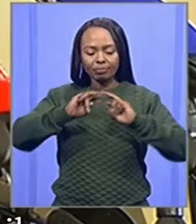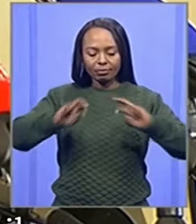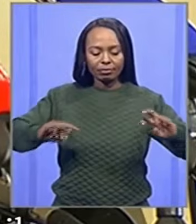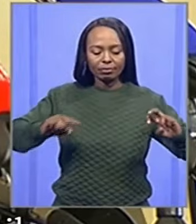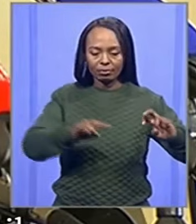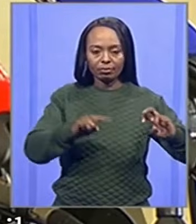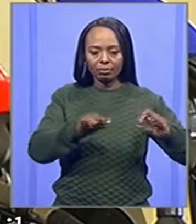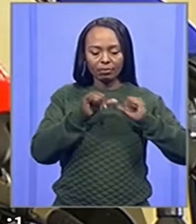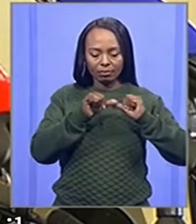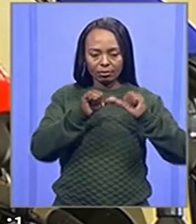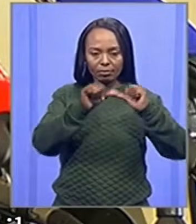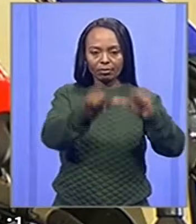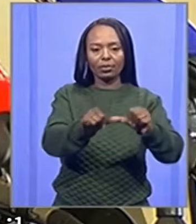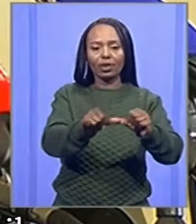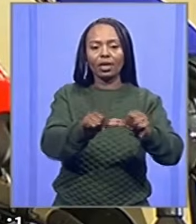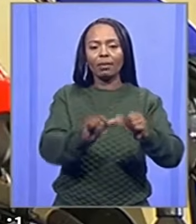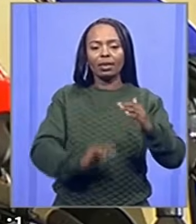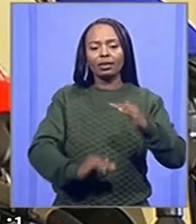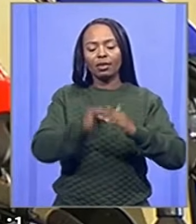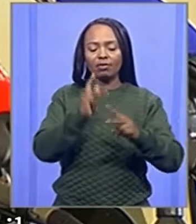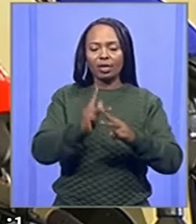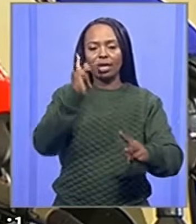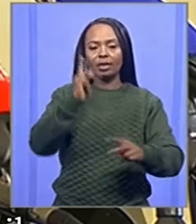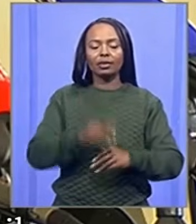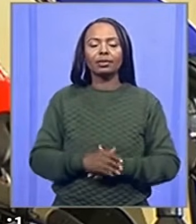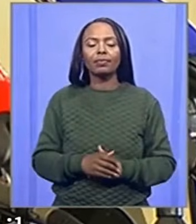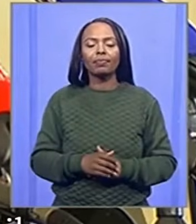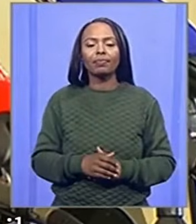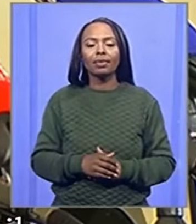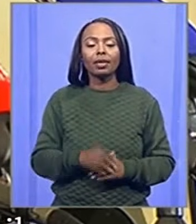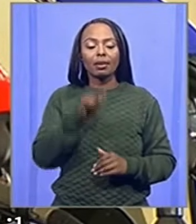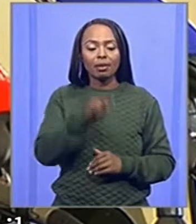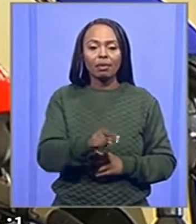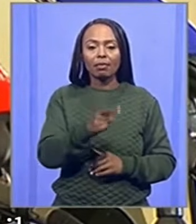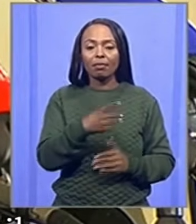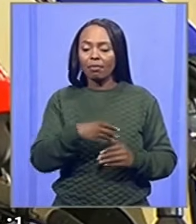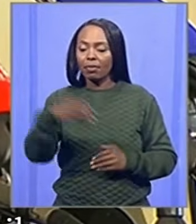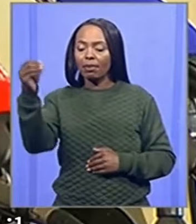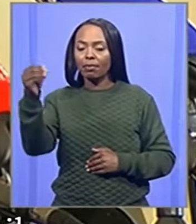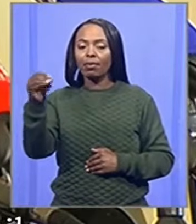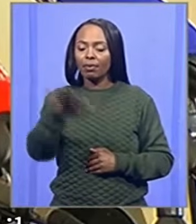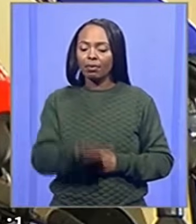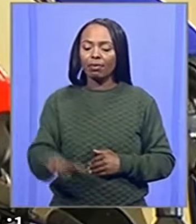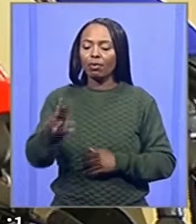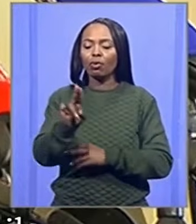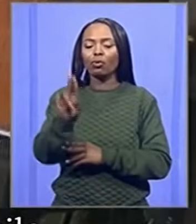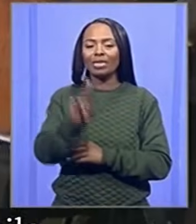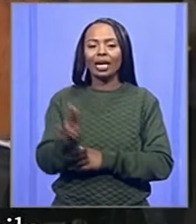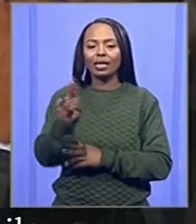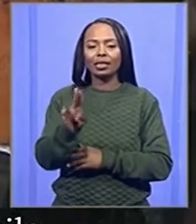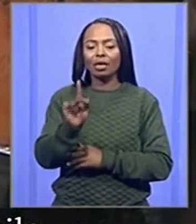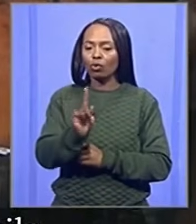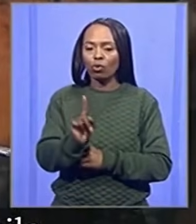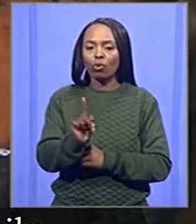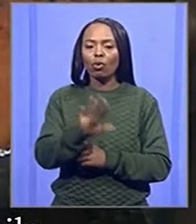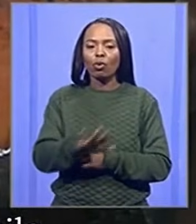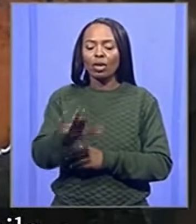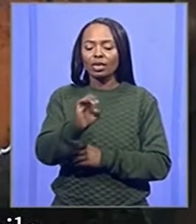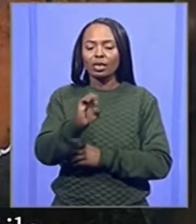officer until the matter has been finalized. He shall not leave the jurisdiction of Mthatha, Eastern Cape. Melaelo wa